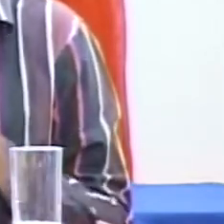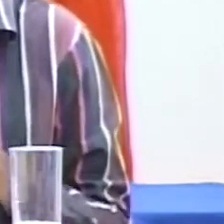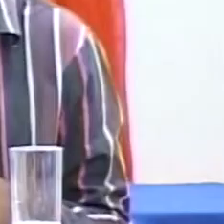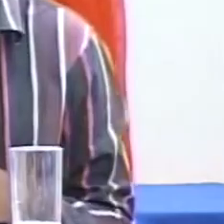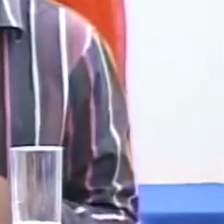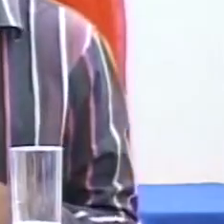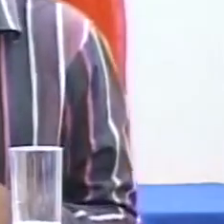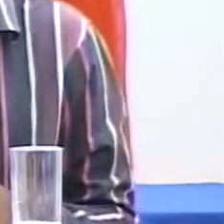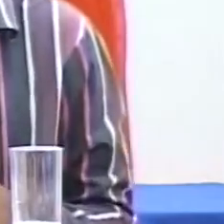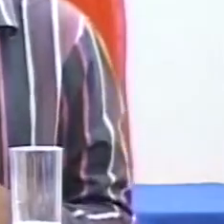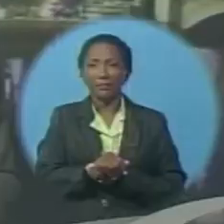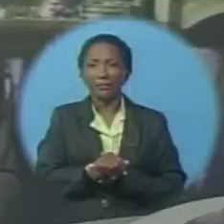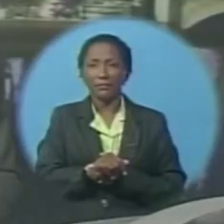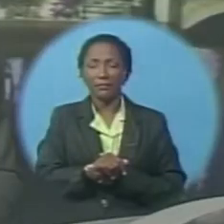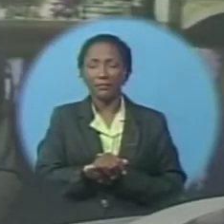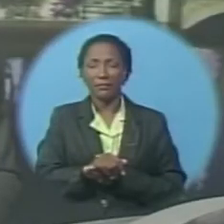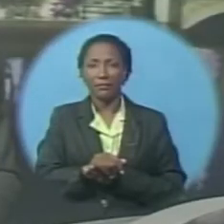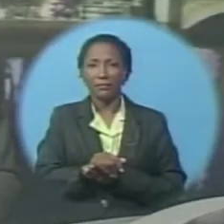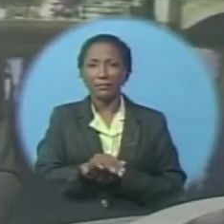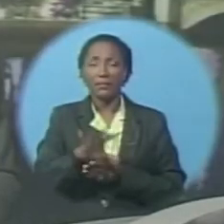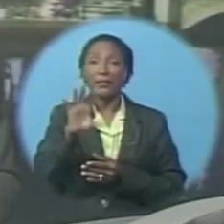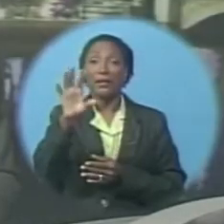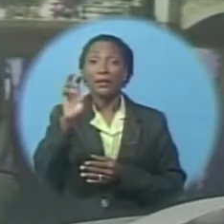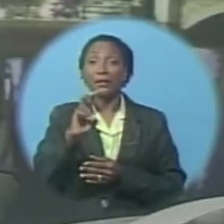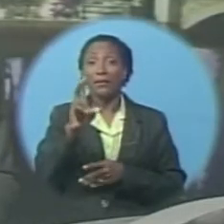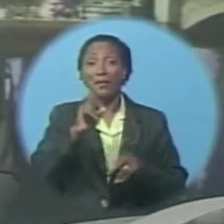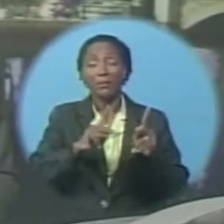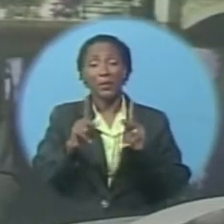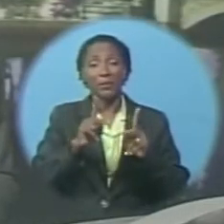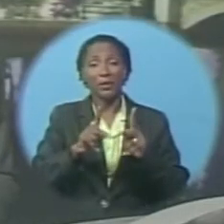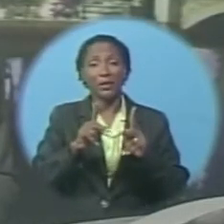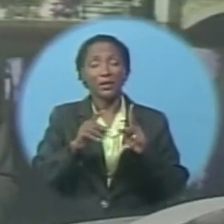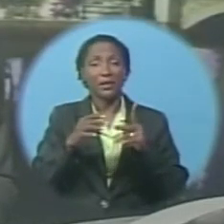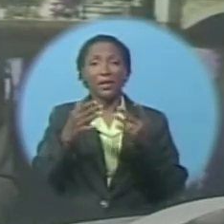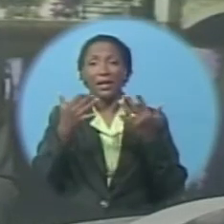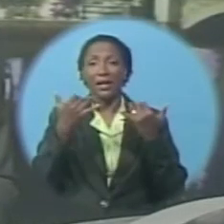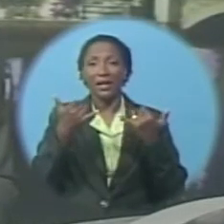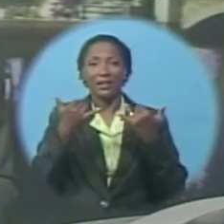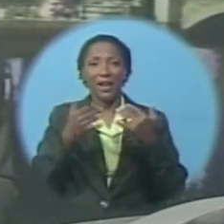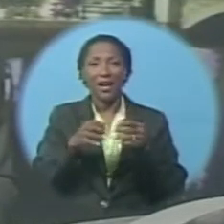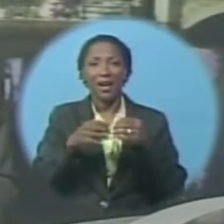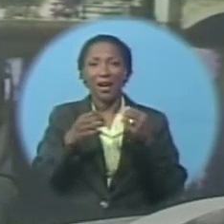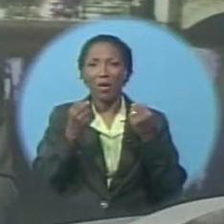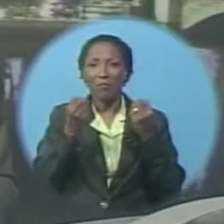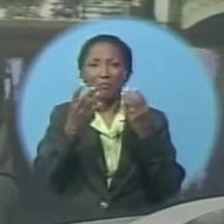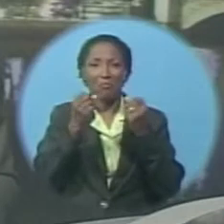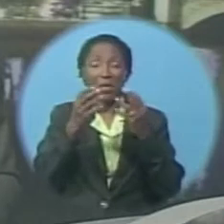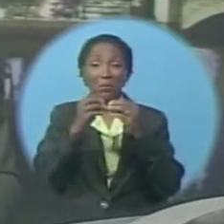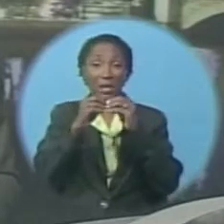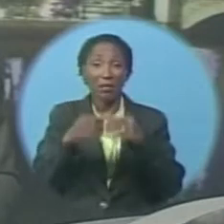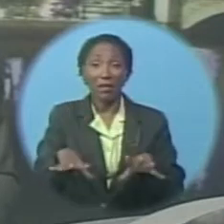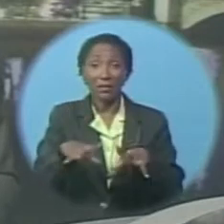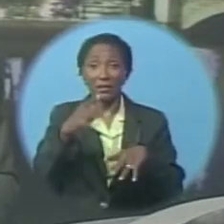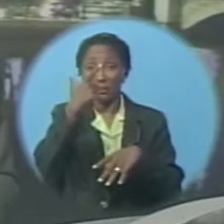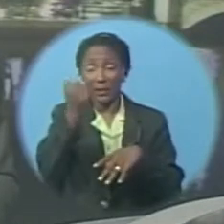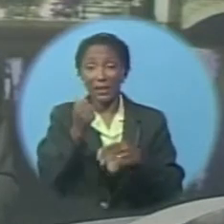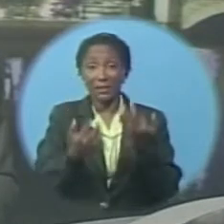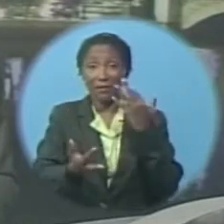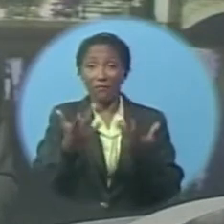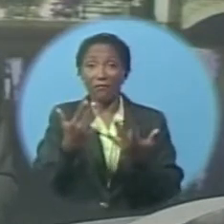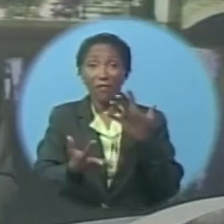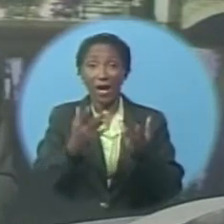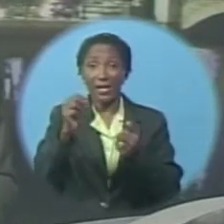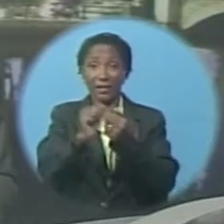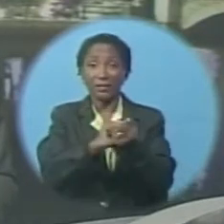and still lose it. 7 people are now counting their losses after a fire of unknown origin extensively damaged